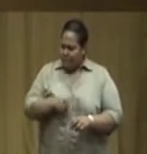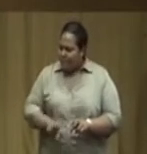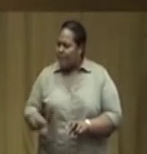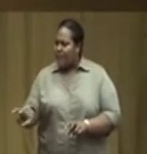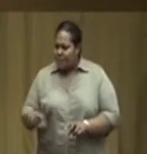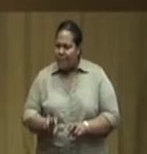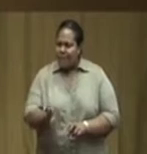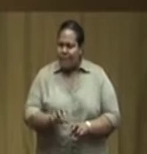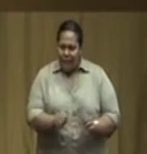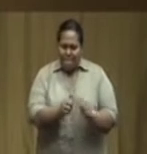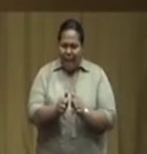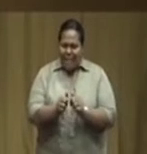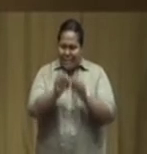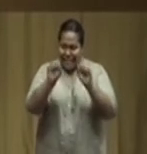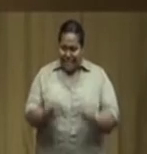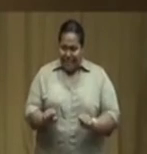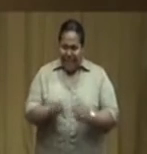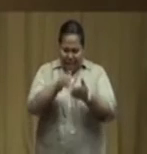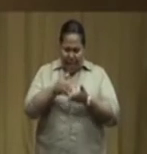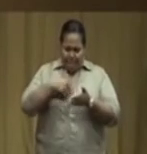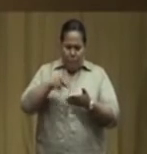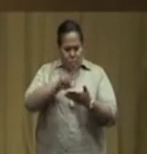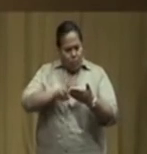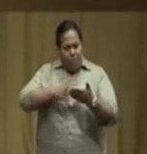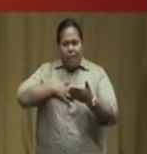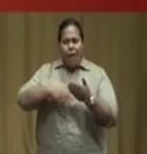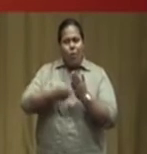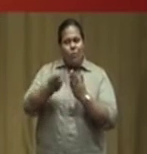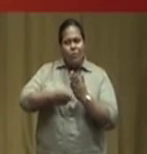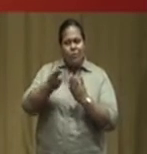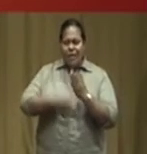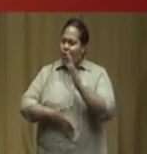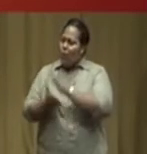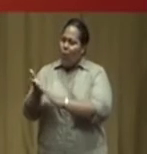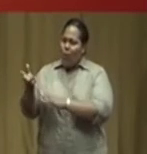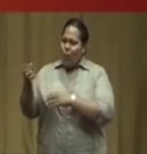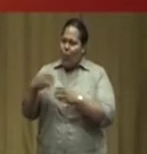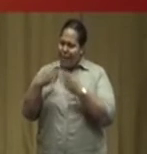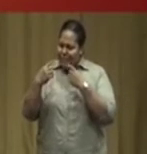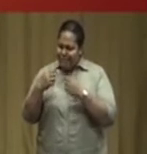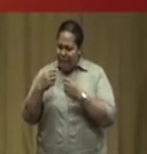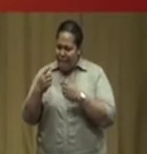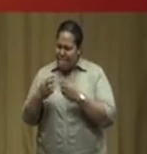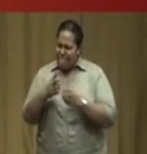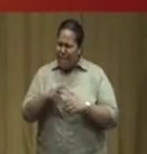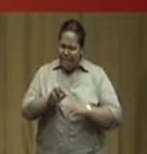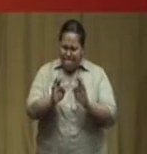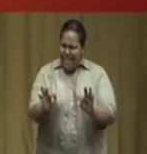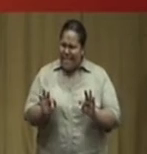my notes and text and other activities such as going to the field trip. But